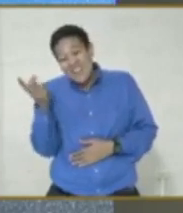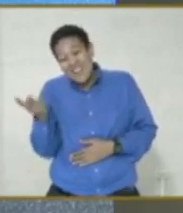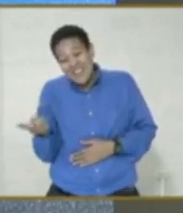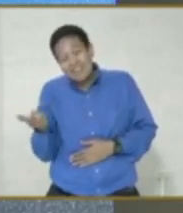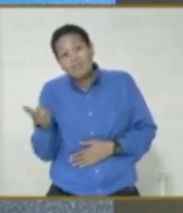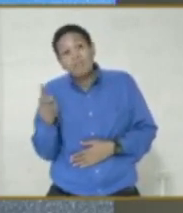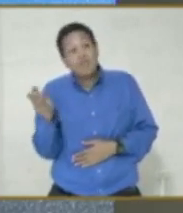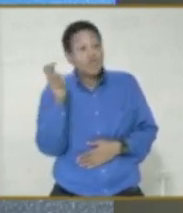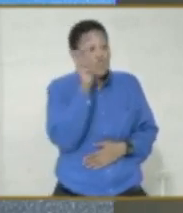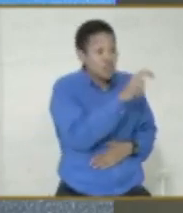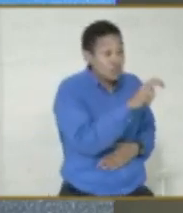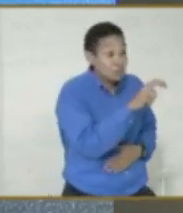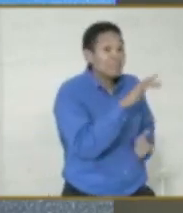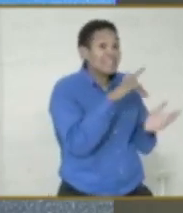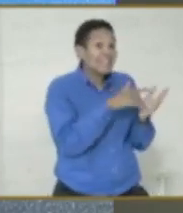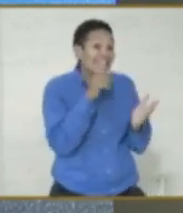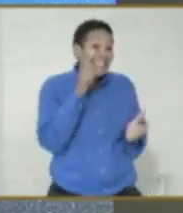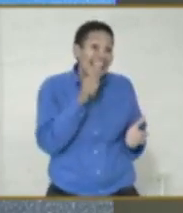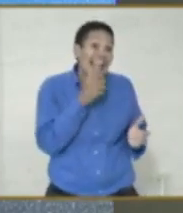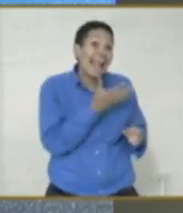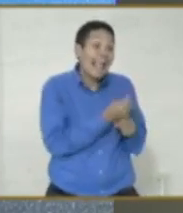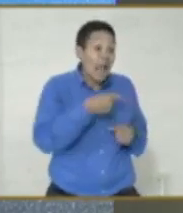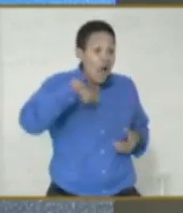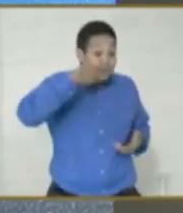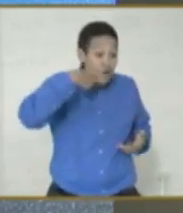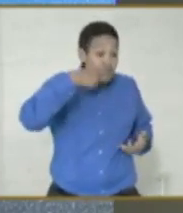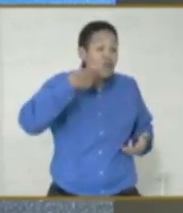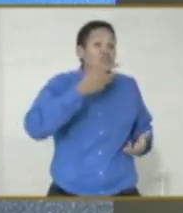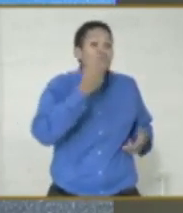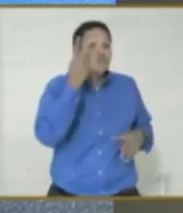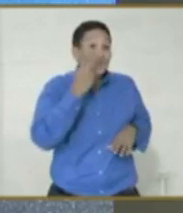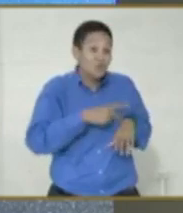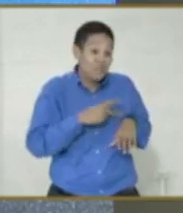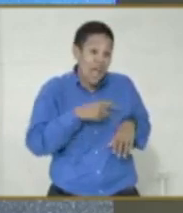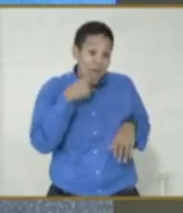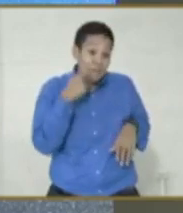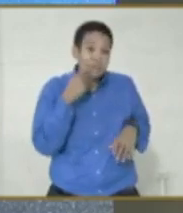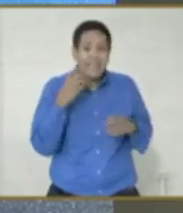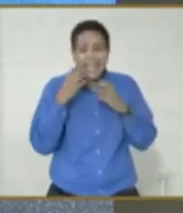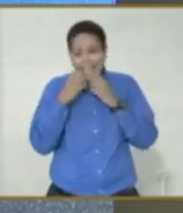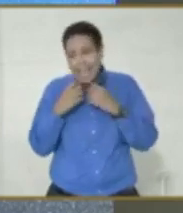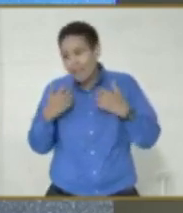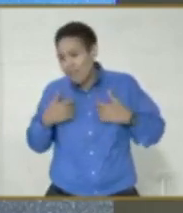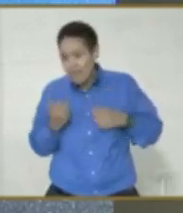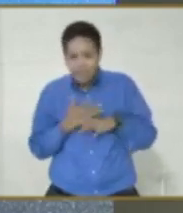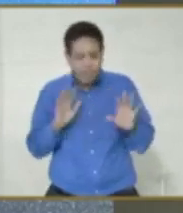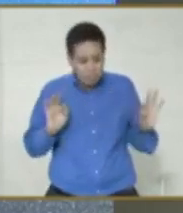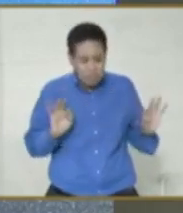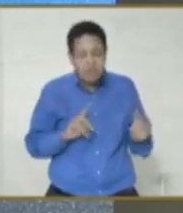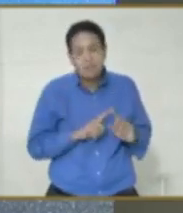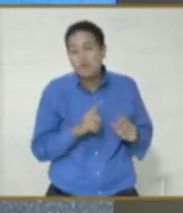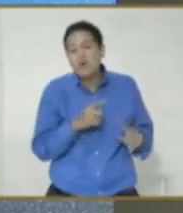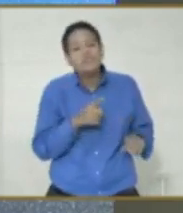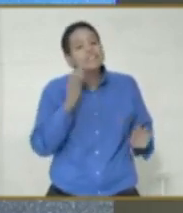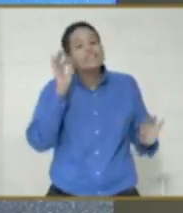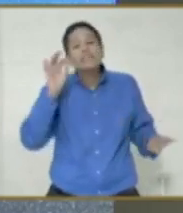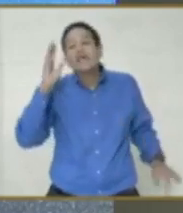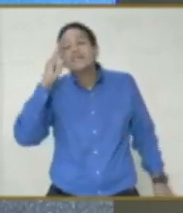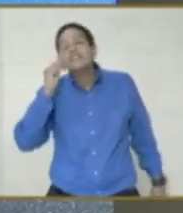the drop-in center daily. He gets his meals, he's taken care of there, but for some reason he won't leave the